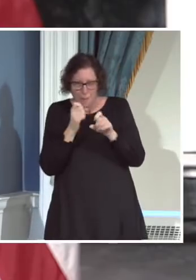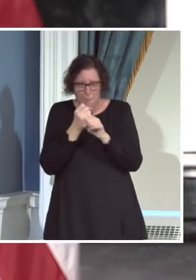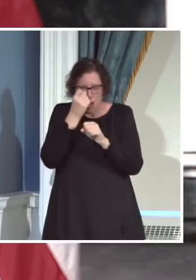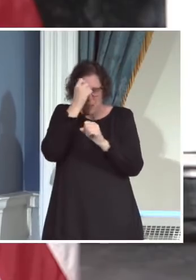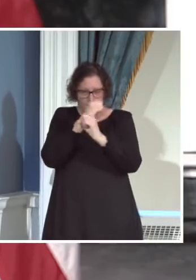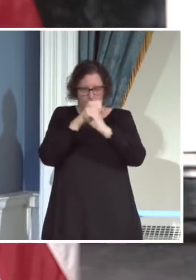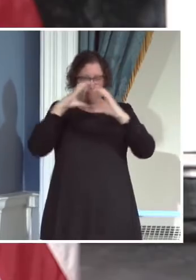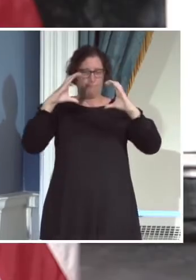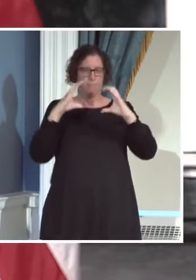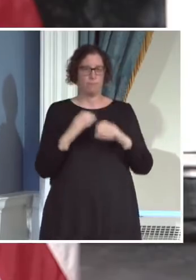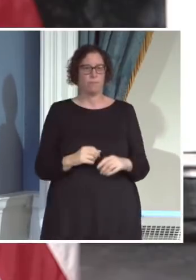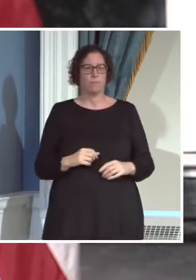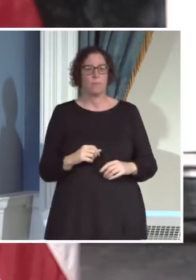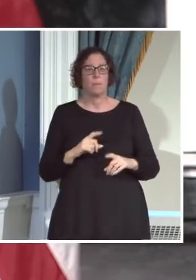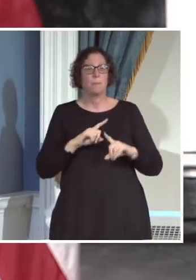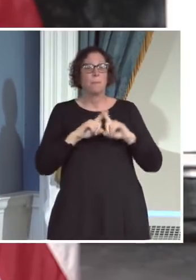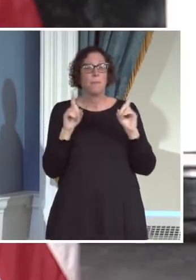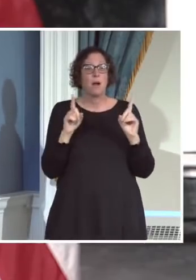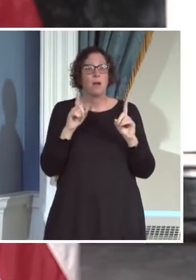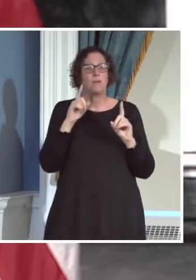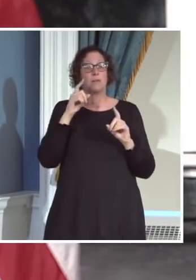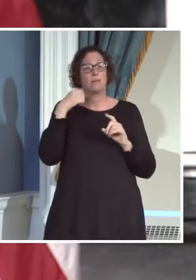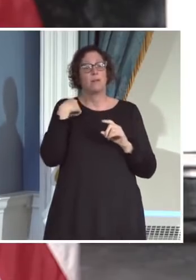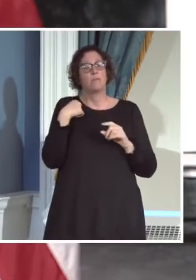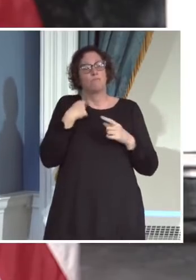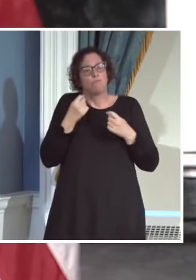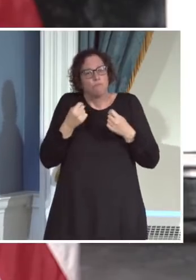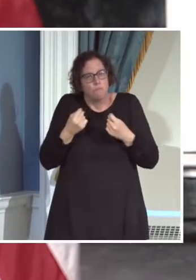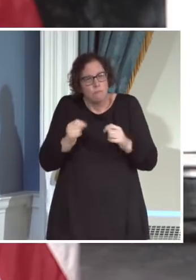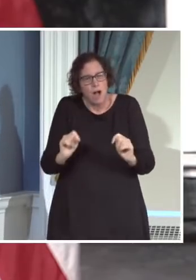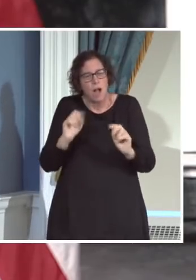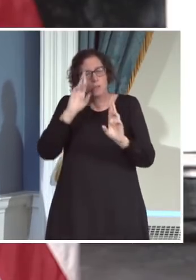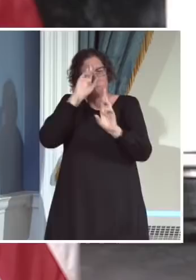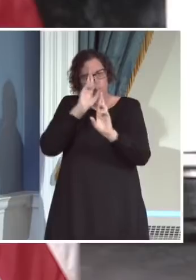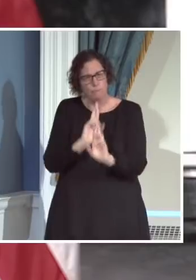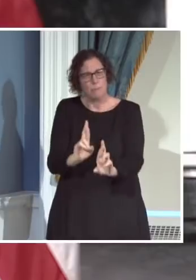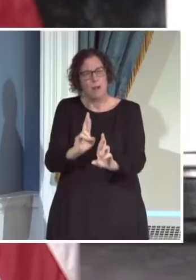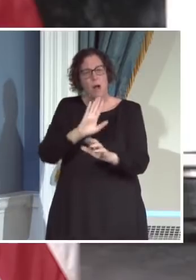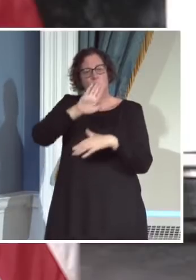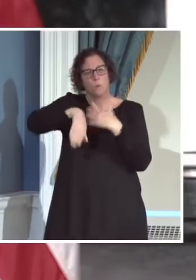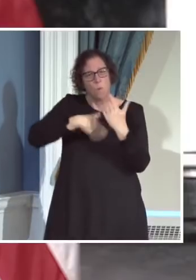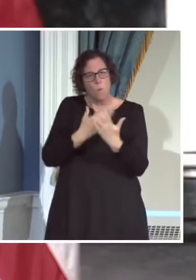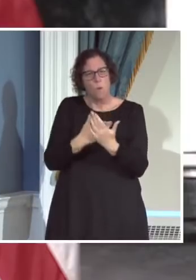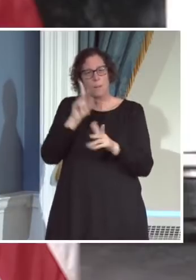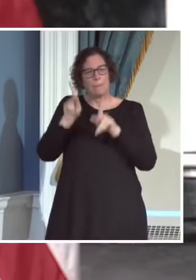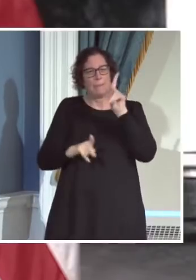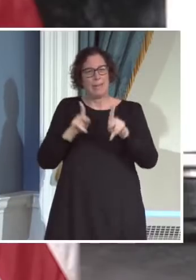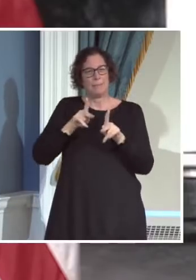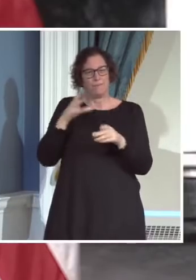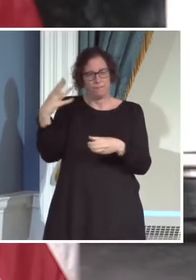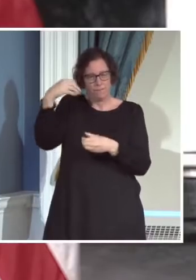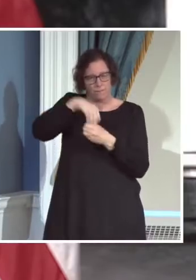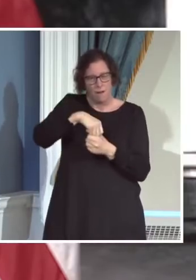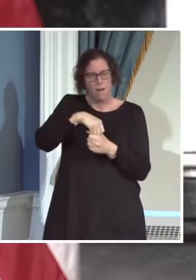trying to help everyone to know all the things that are being done to protect them, to help them,